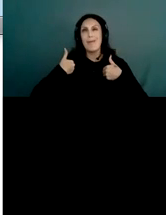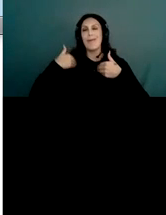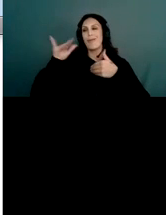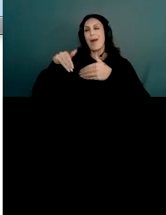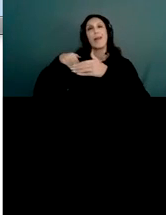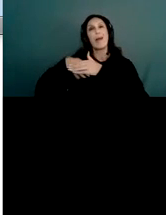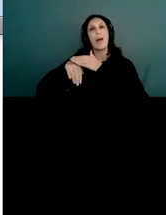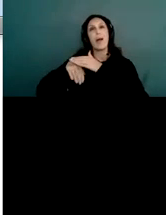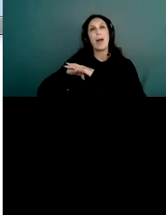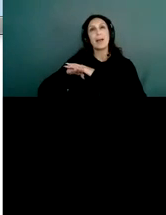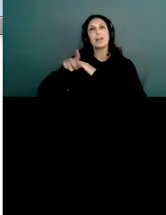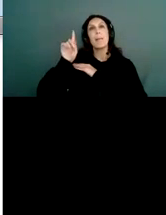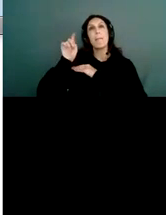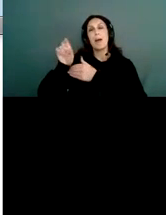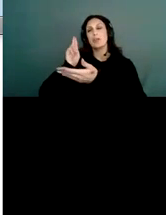Thank you, Corey.